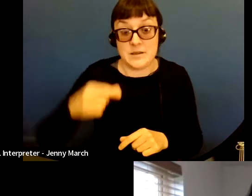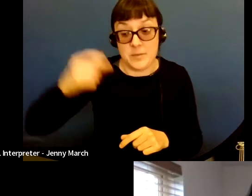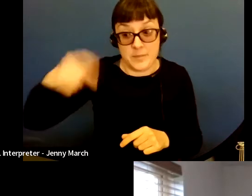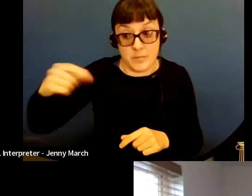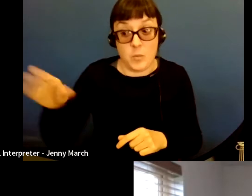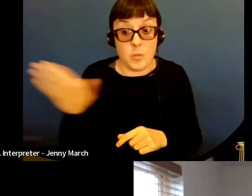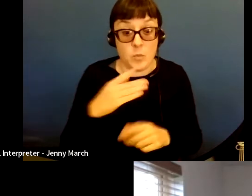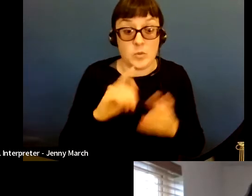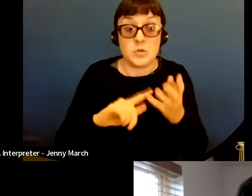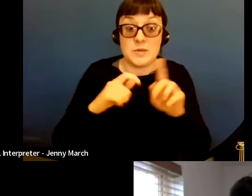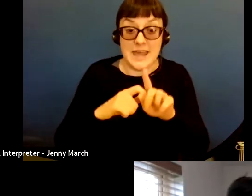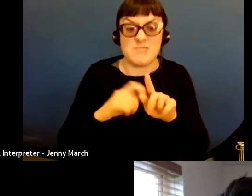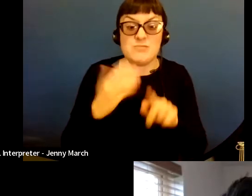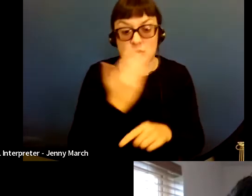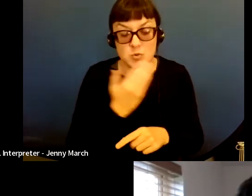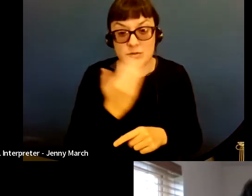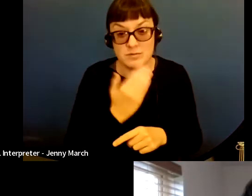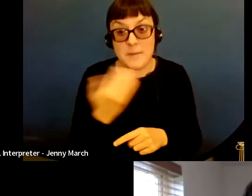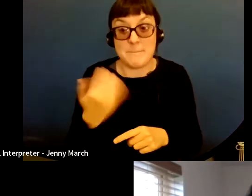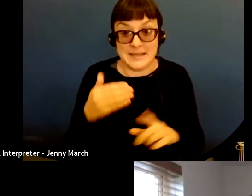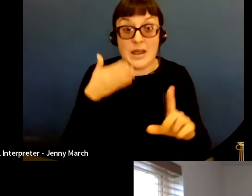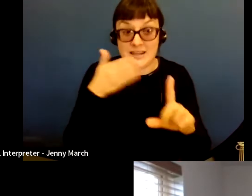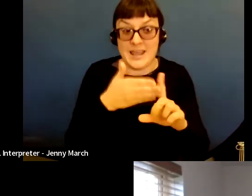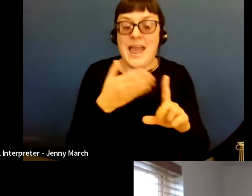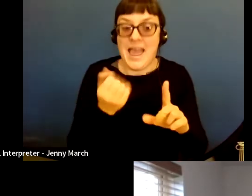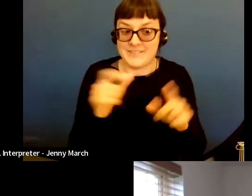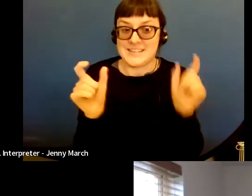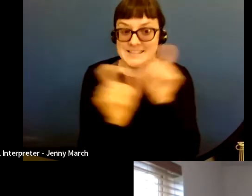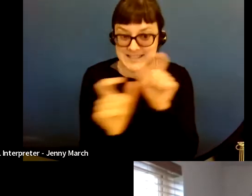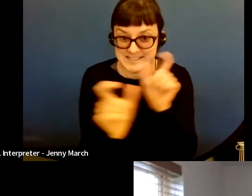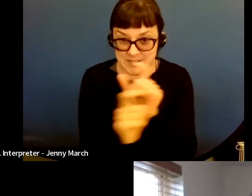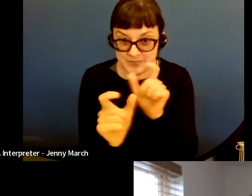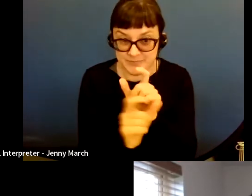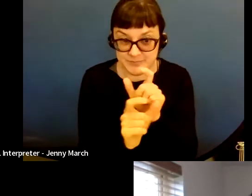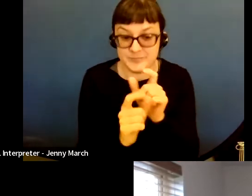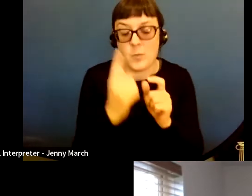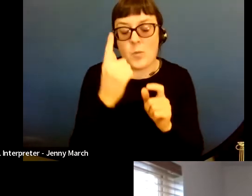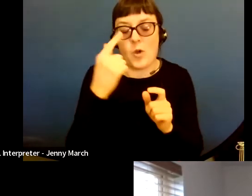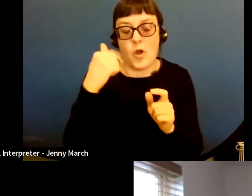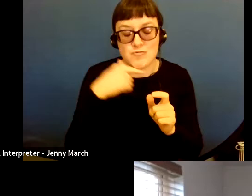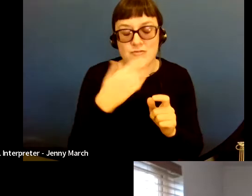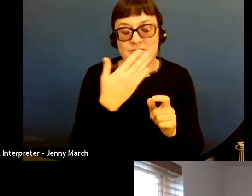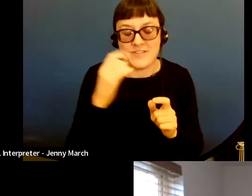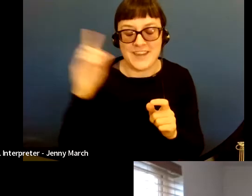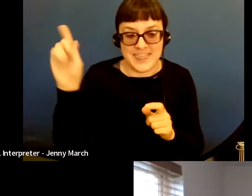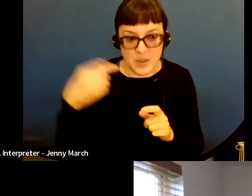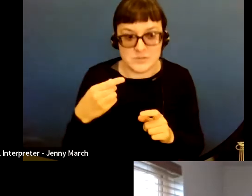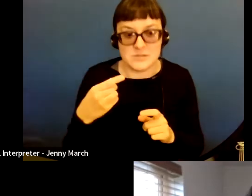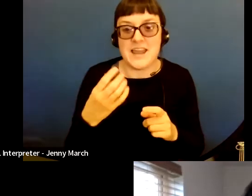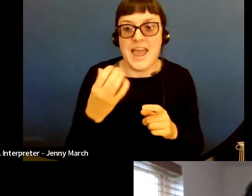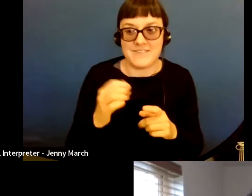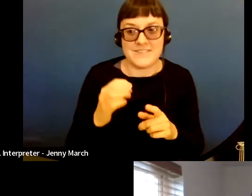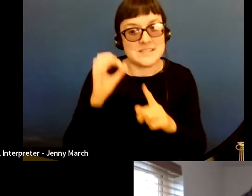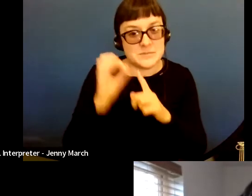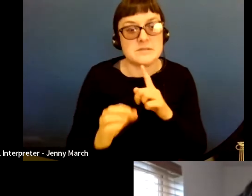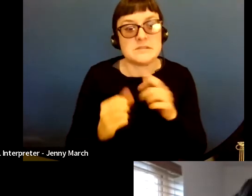sectors, school sectors in the UK, have been identified to have dyslexia. 150,000 pupils receive specific support for